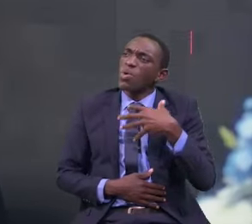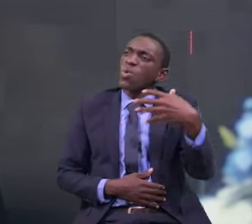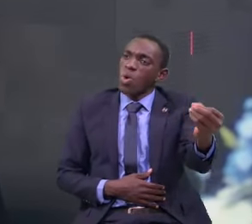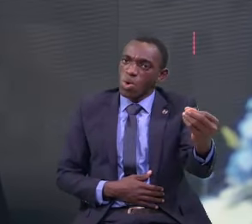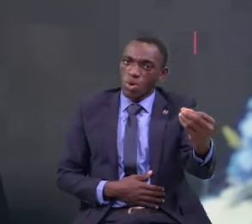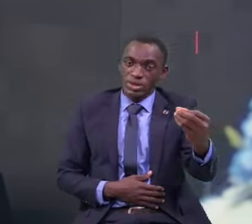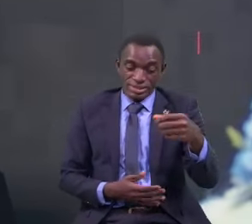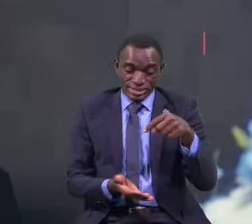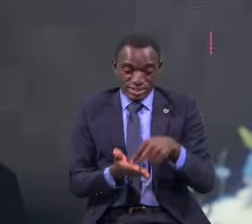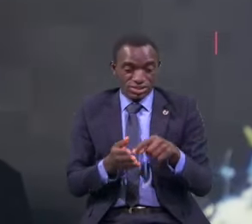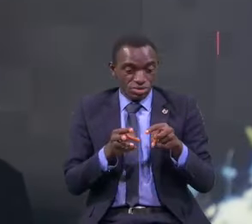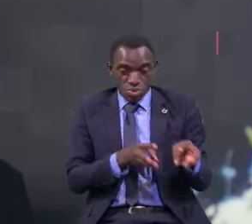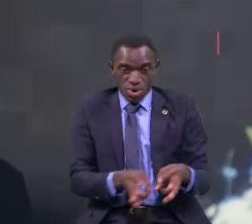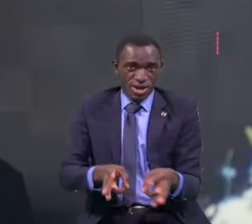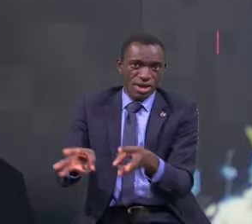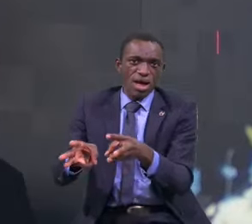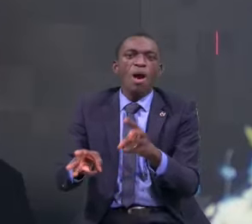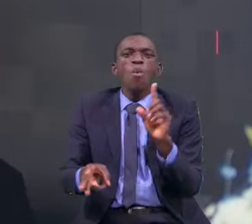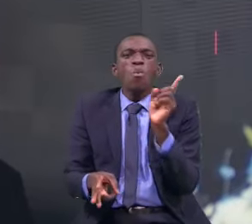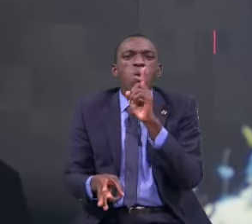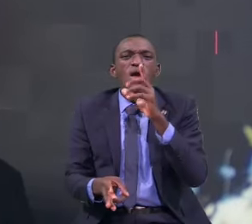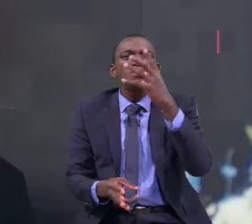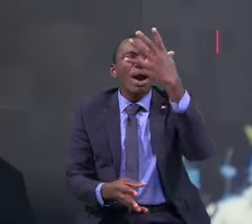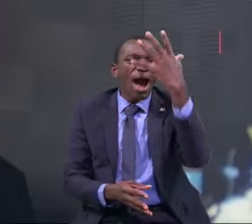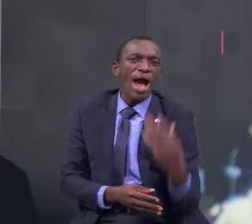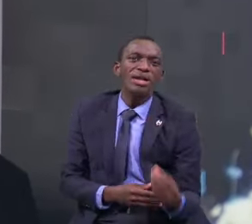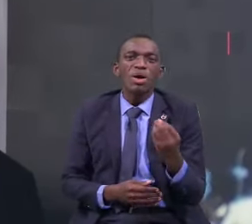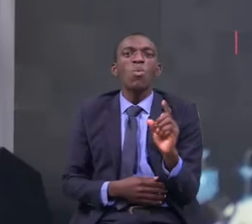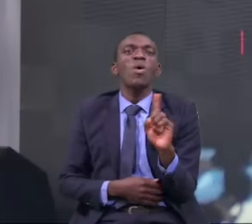I take, where will it lead me?